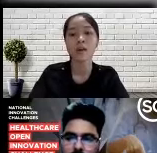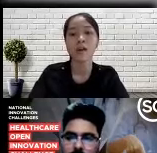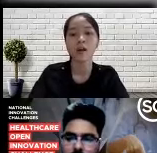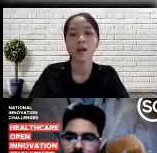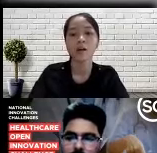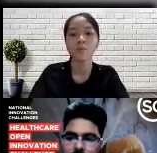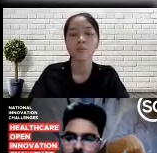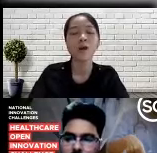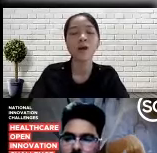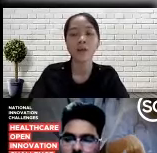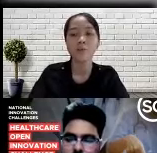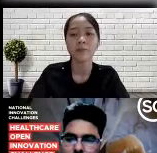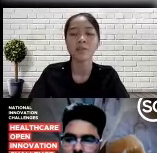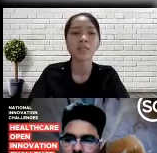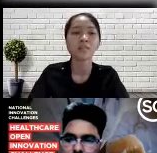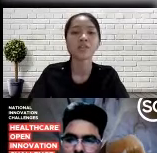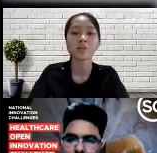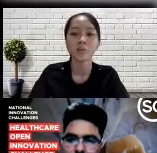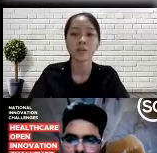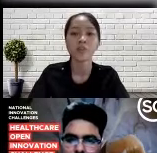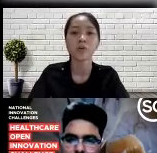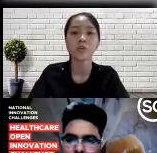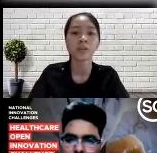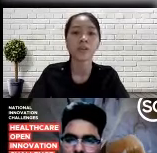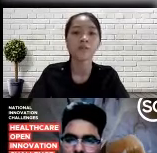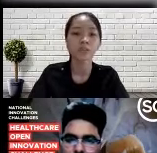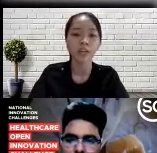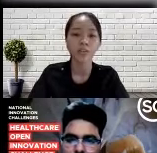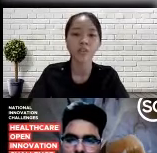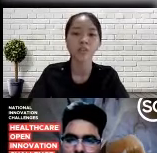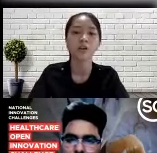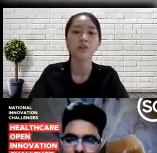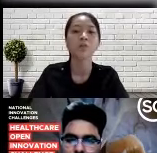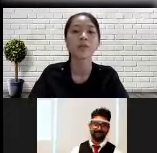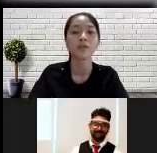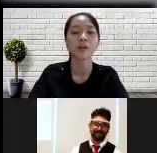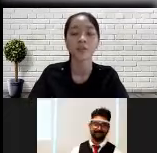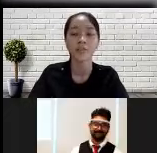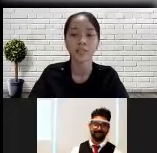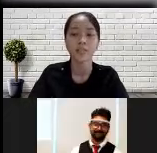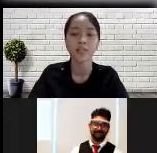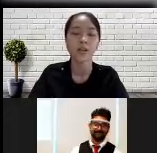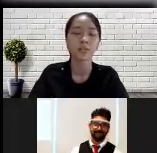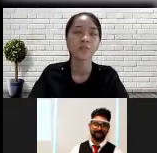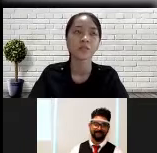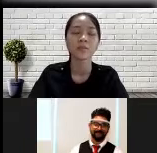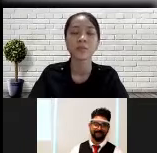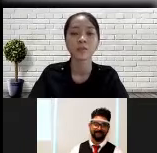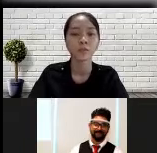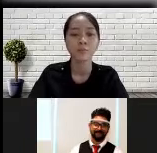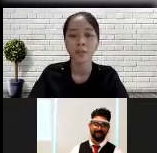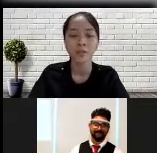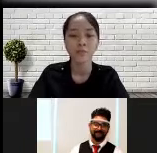impairment who are recommended by speech therapists to modify their food textures or fluid consistencies. So for